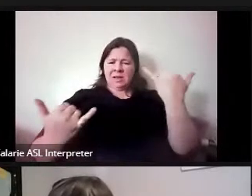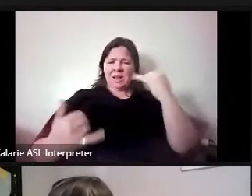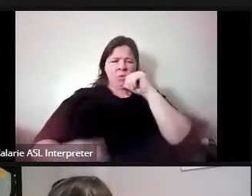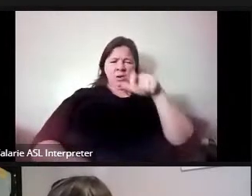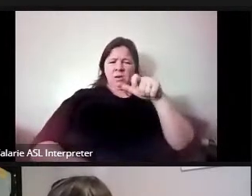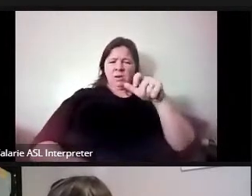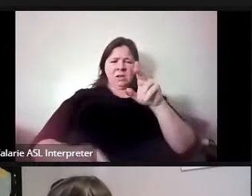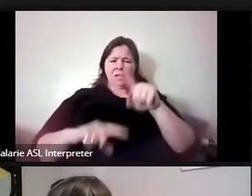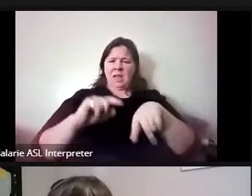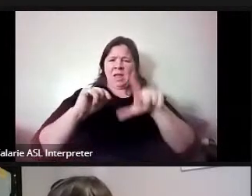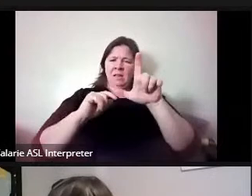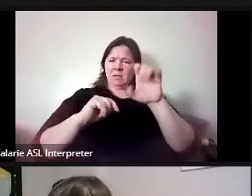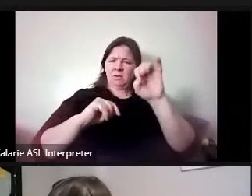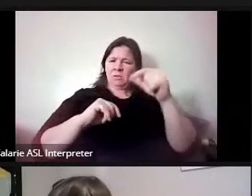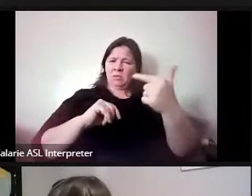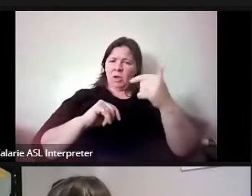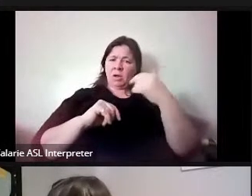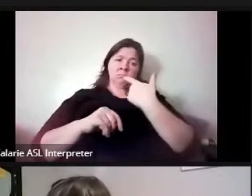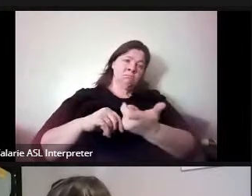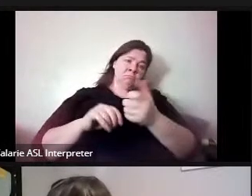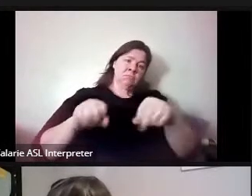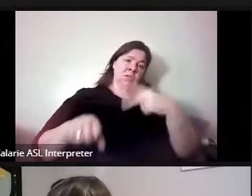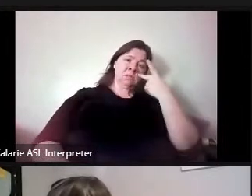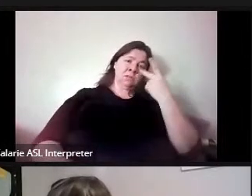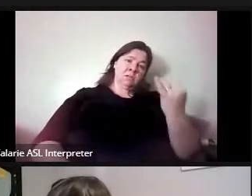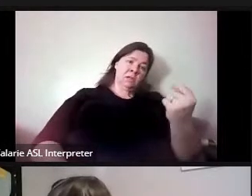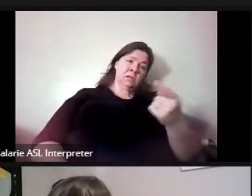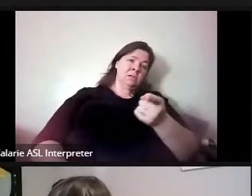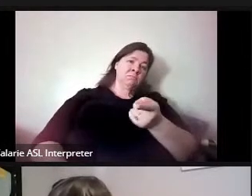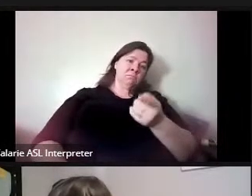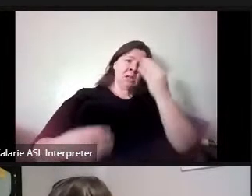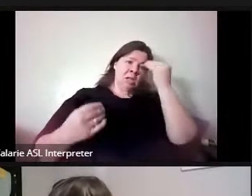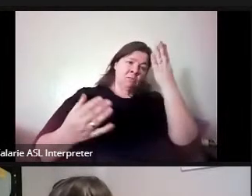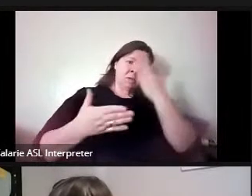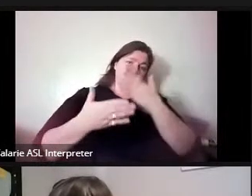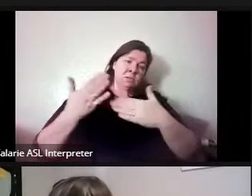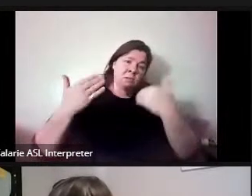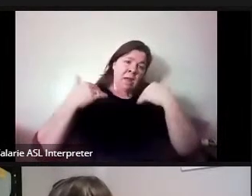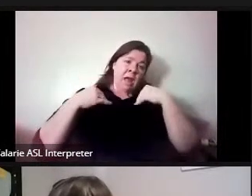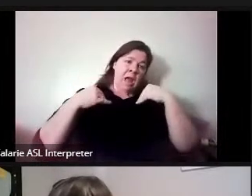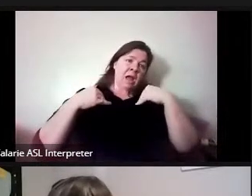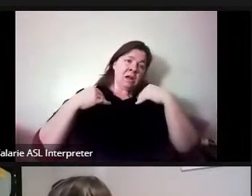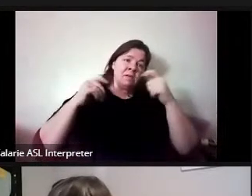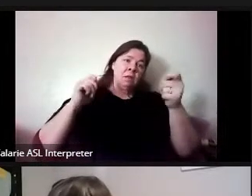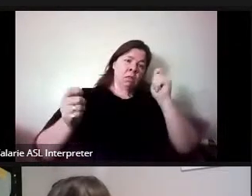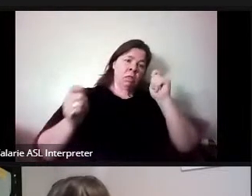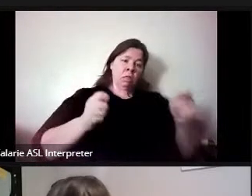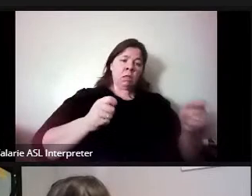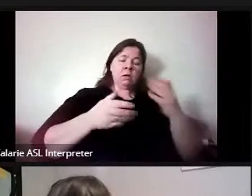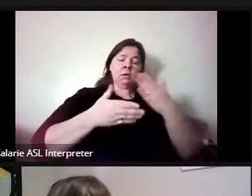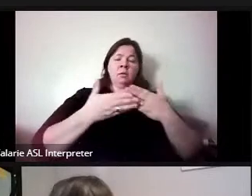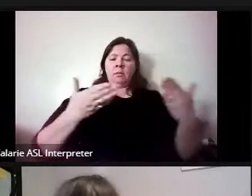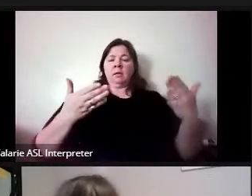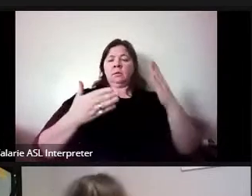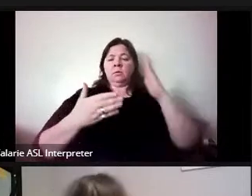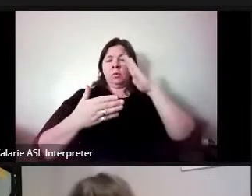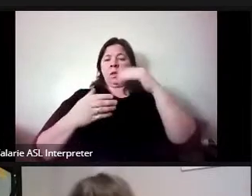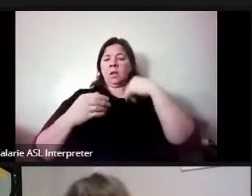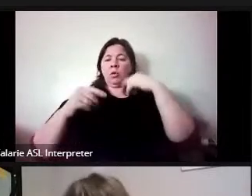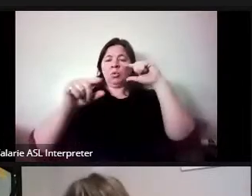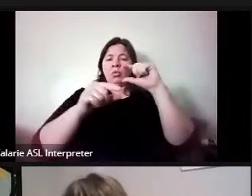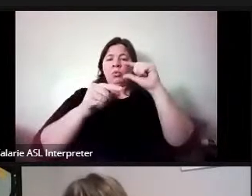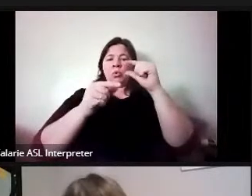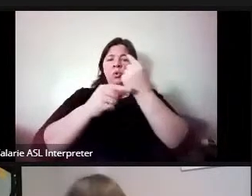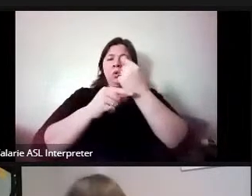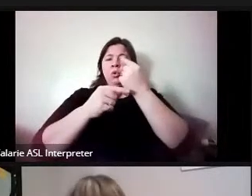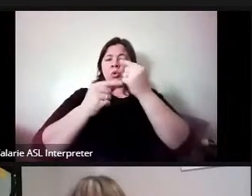log in, you can't do anything. It's there to look at. You get the information. Some of the stuff they have to adjust. I know some of the grammar is not quite